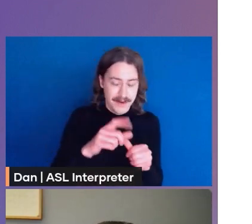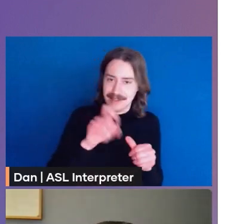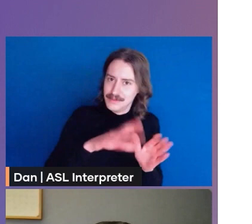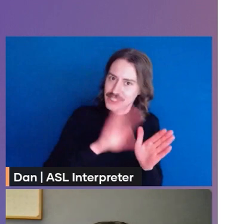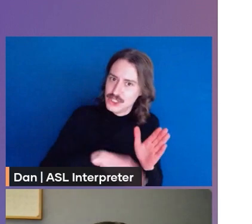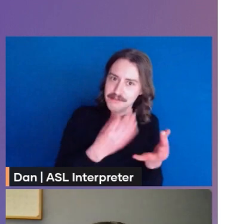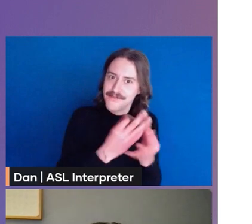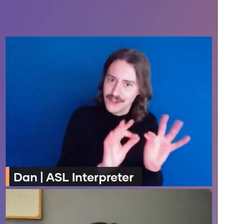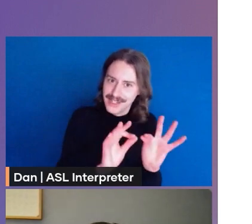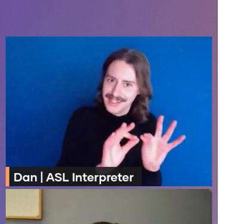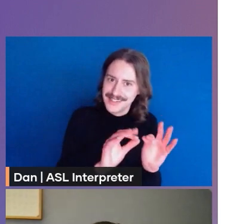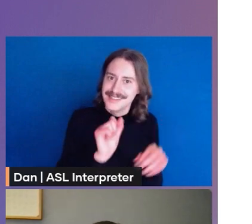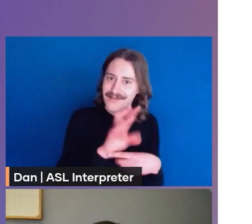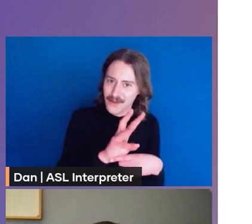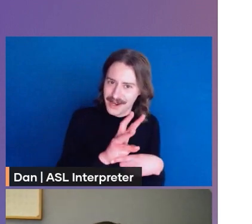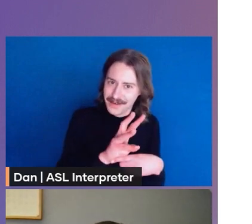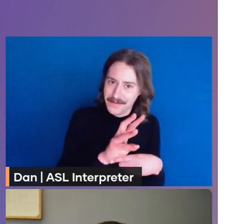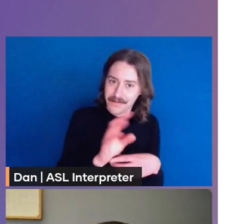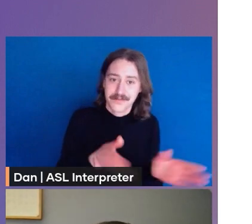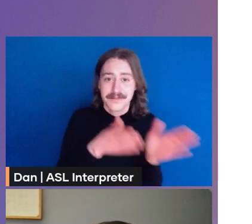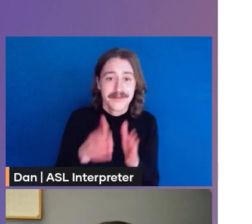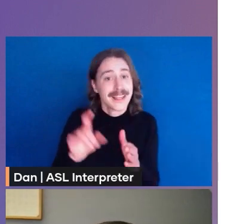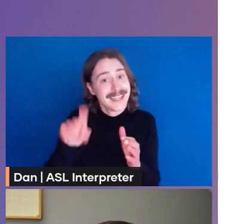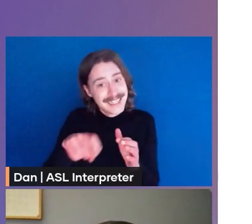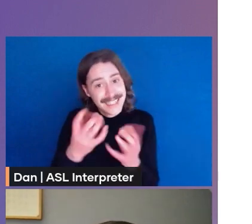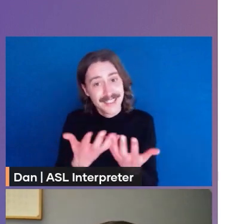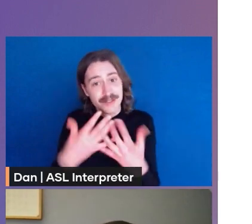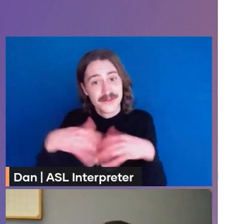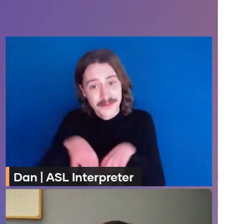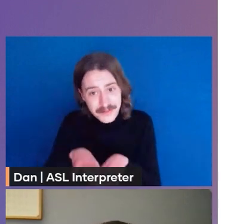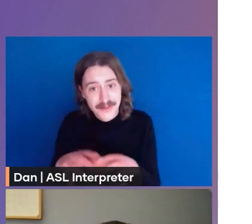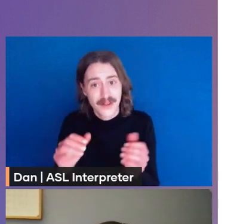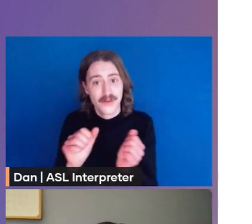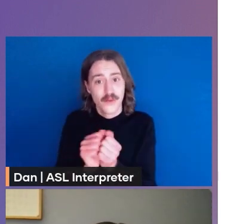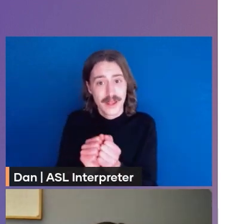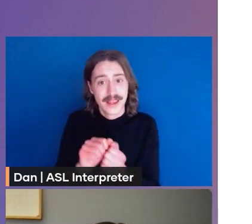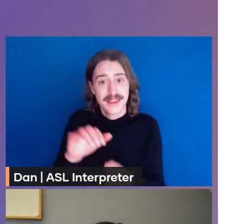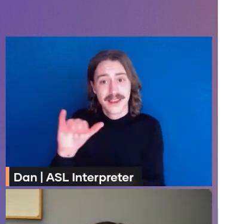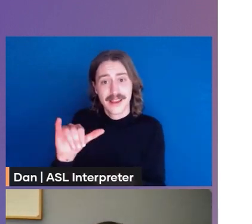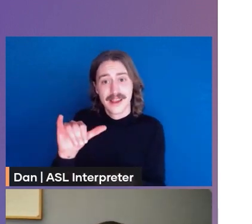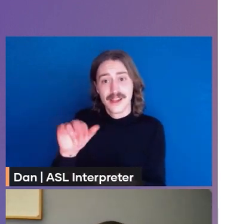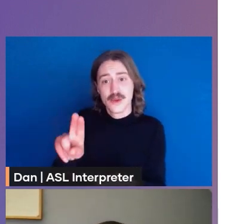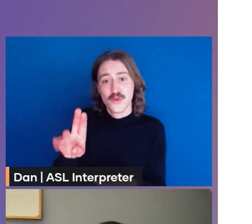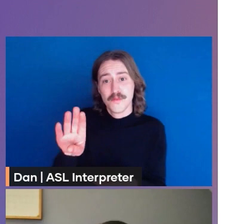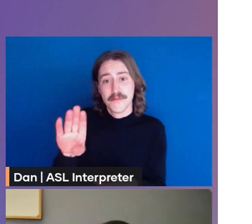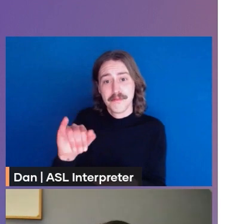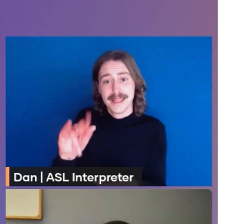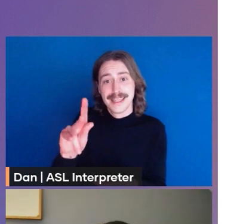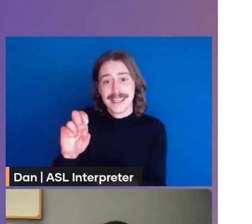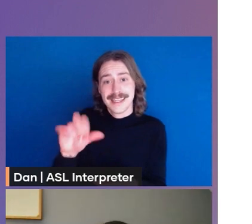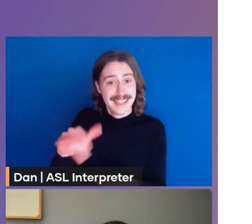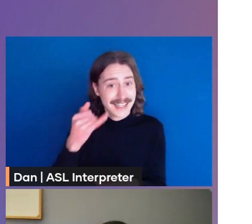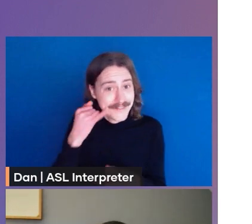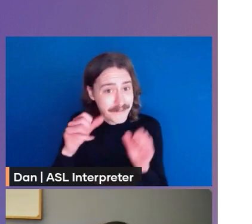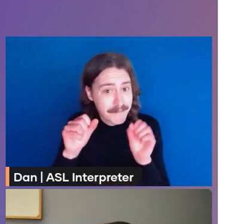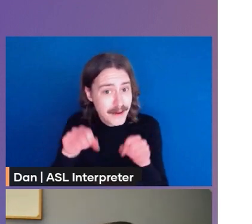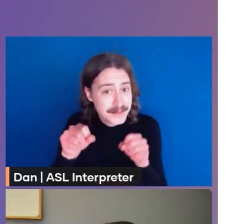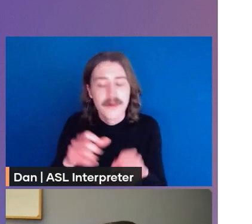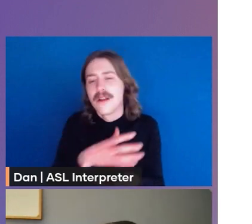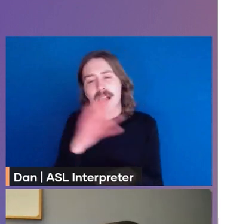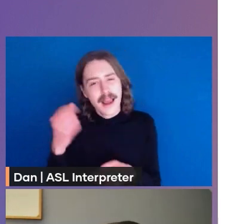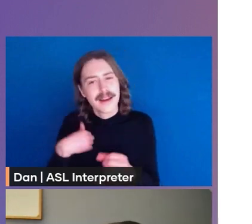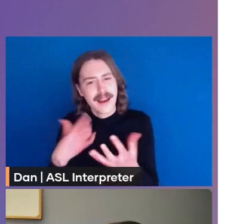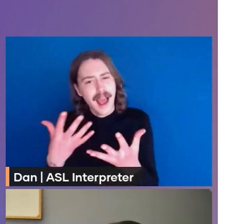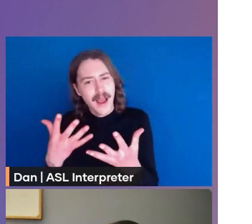with Boundary. It needs to integrate with YubiKey if possible. It can handle MFA like Duo. And I would like to be able to do a lot of the management